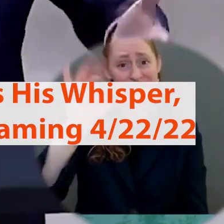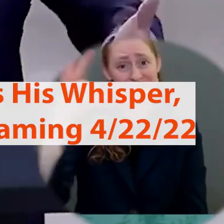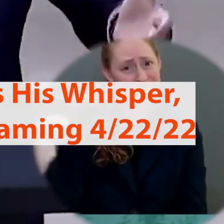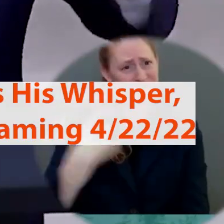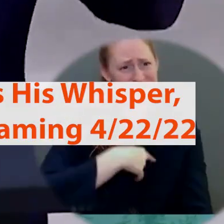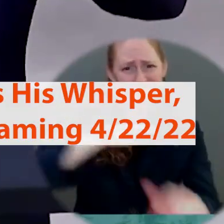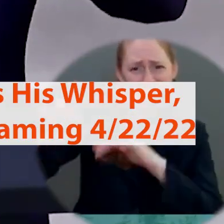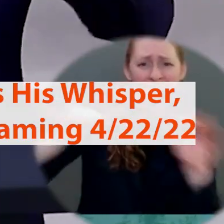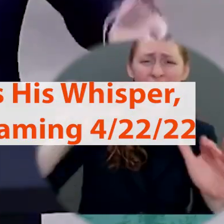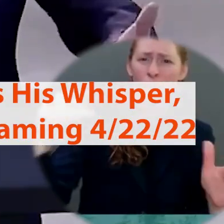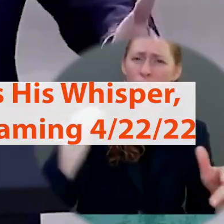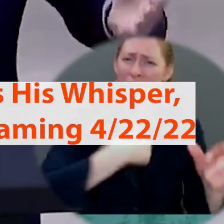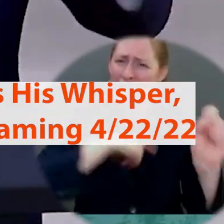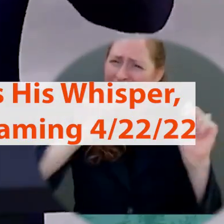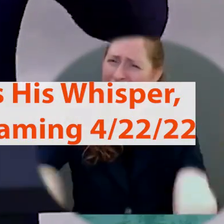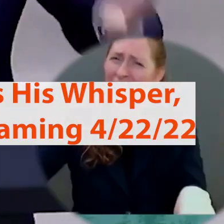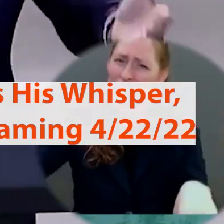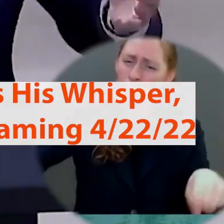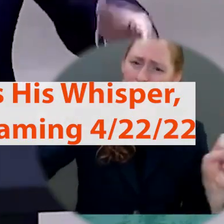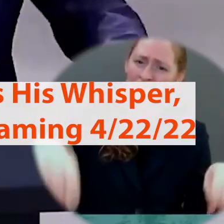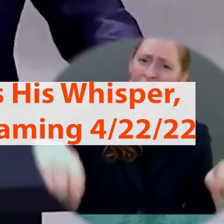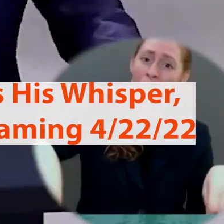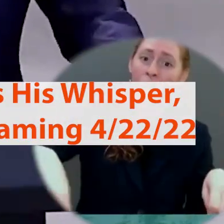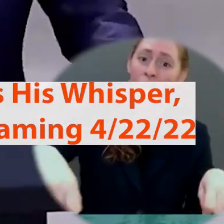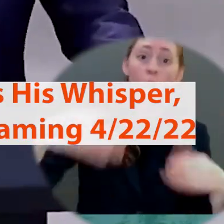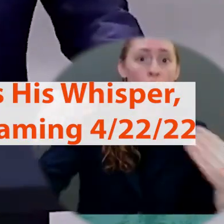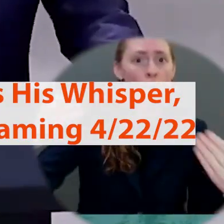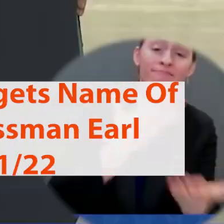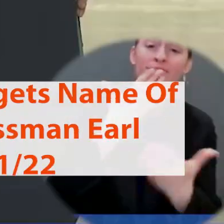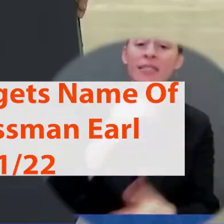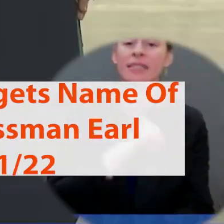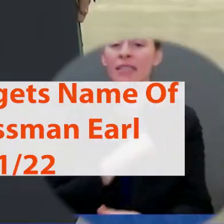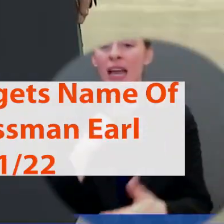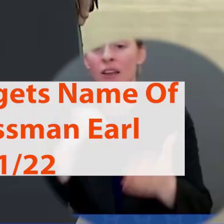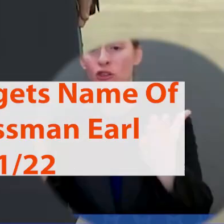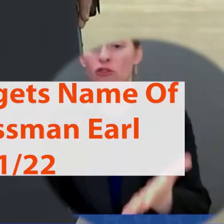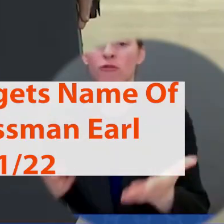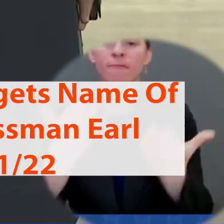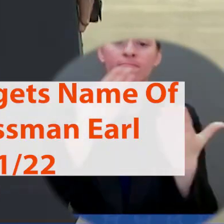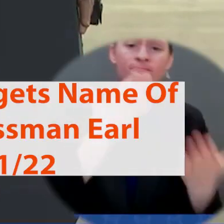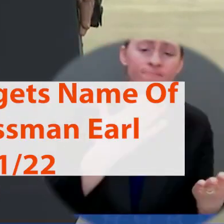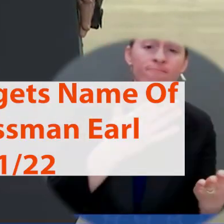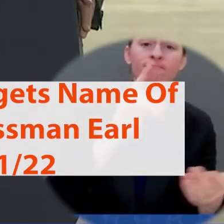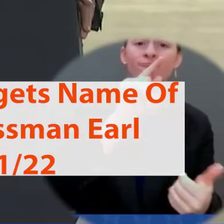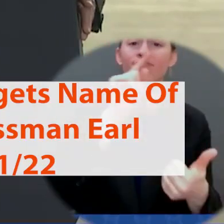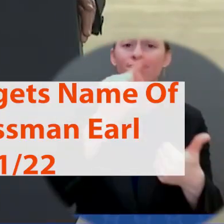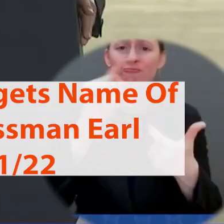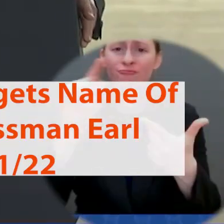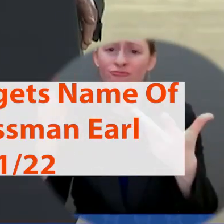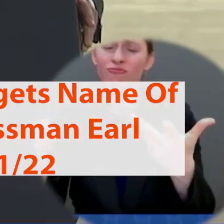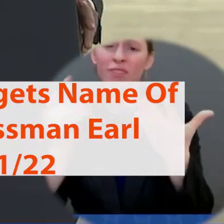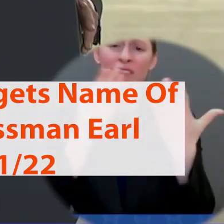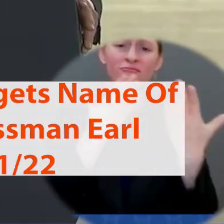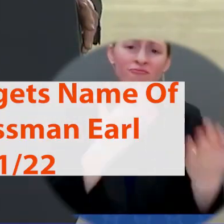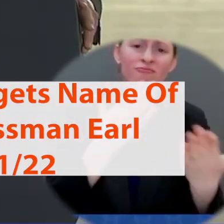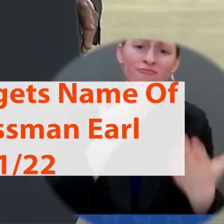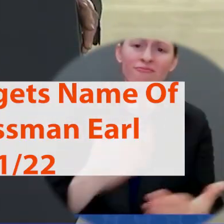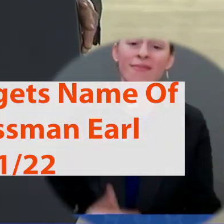can do this, go do it, it's amazing what happens. Thanks to Ron Wyden and Jeff Merkley and